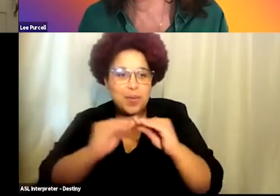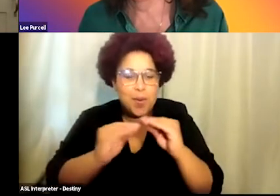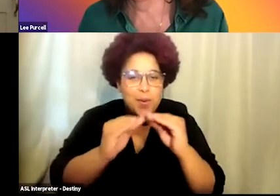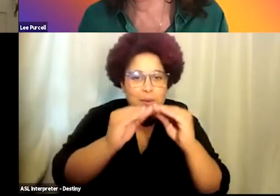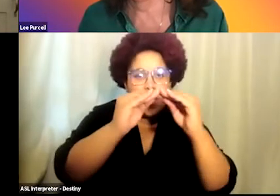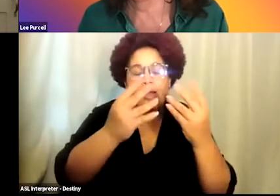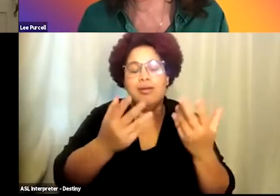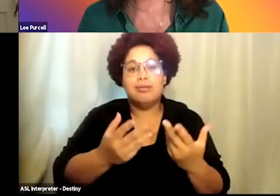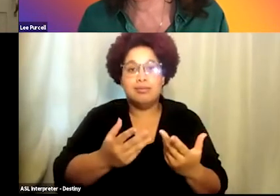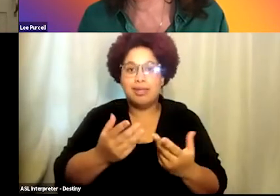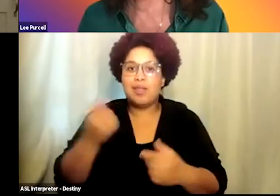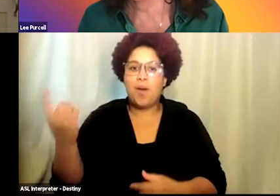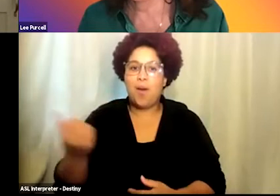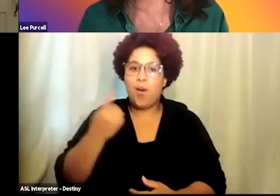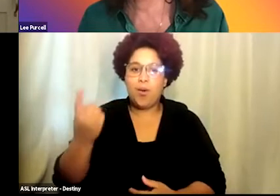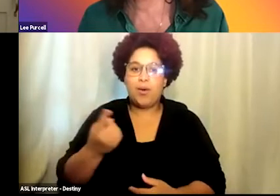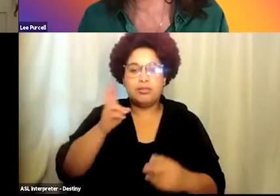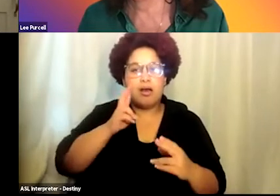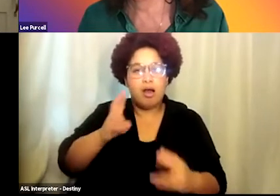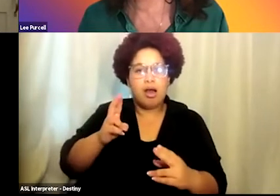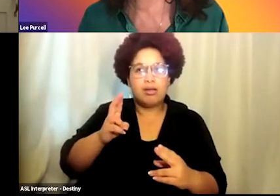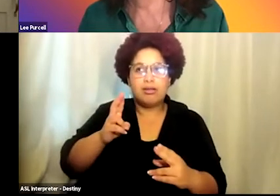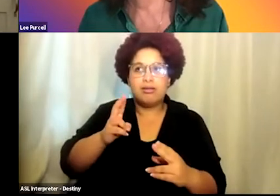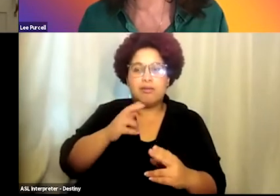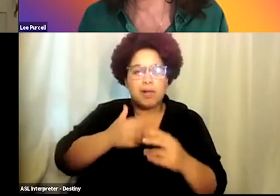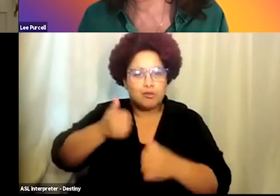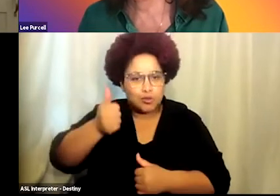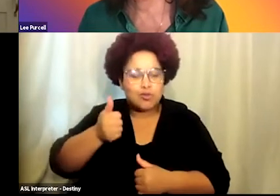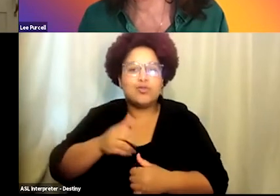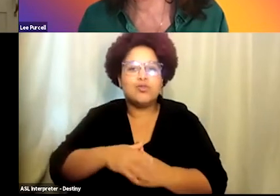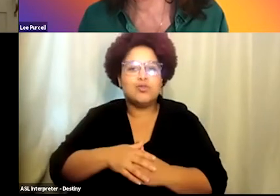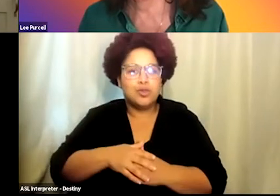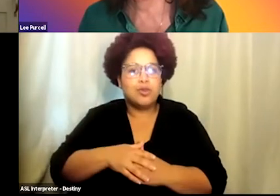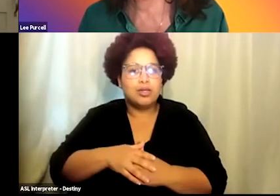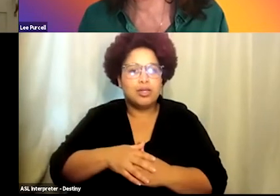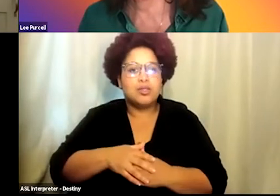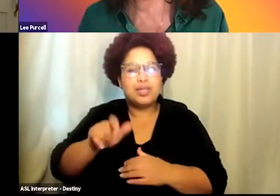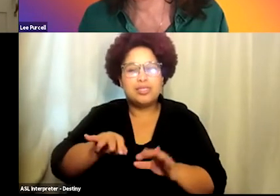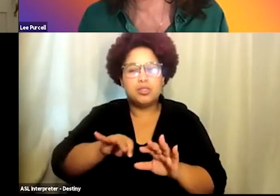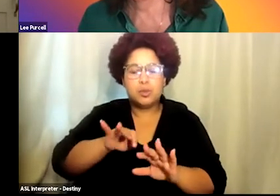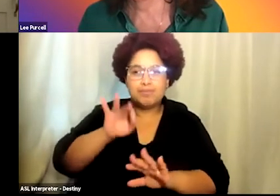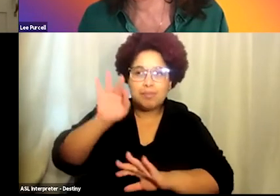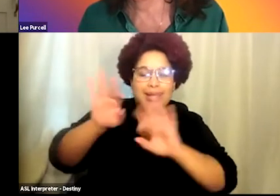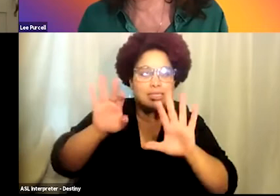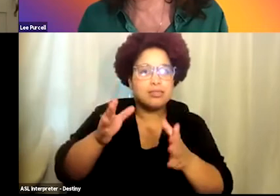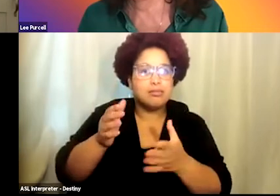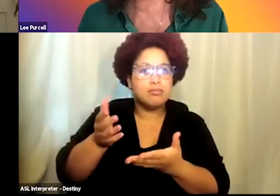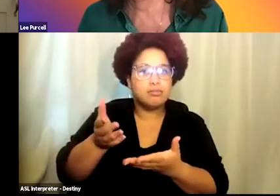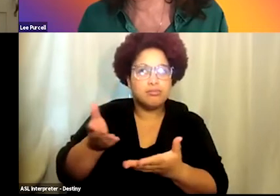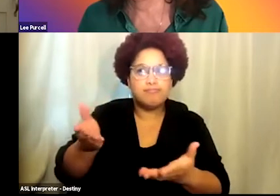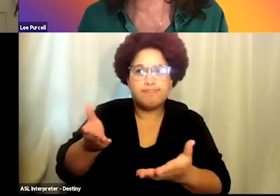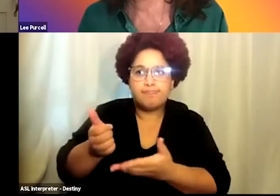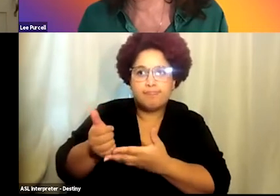material, and they always honor their elders. And so we just need to plant seeds. And as we were sitting here talking about,